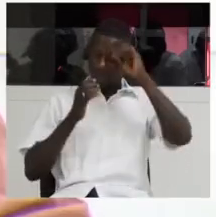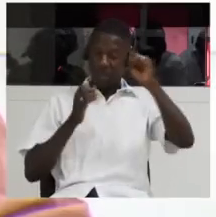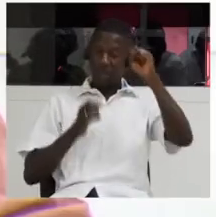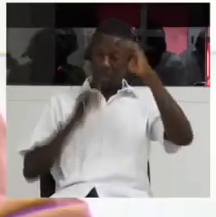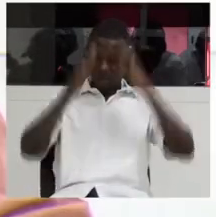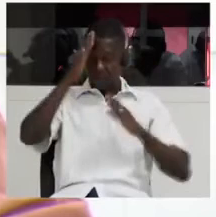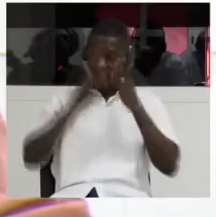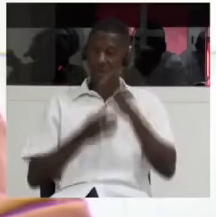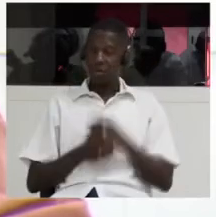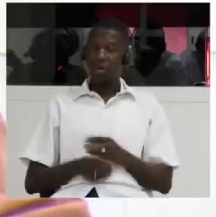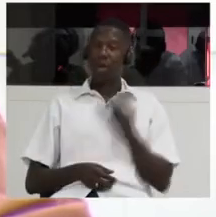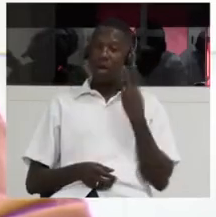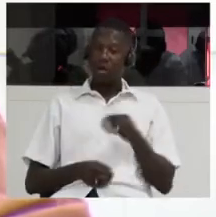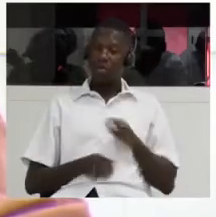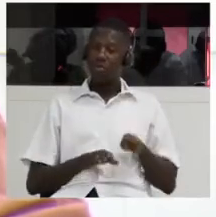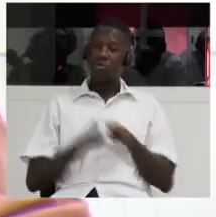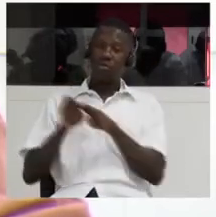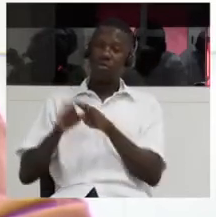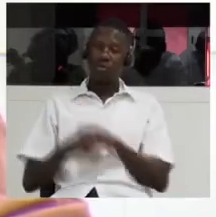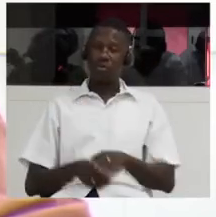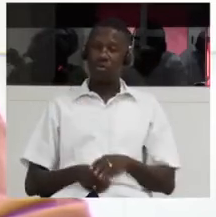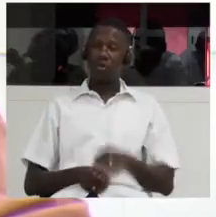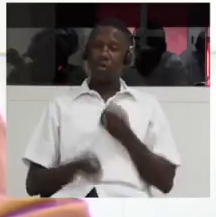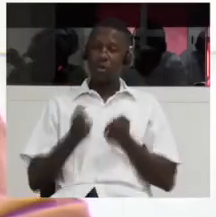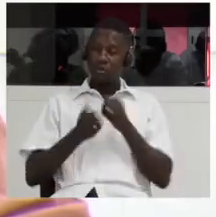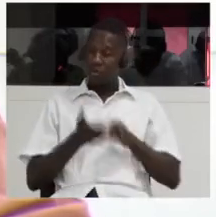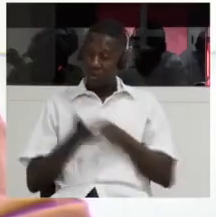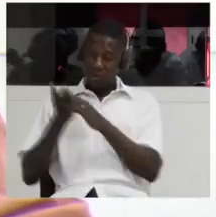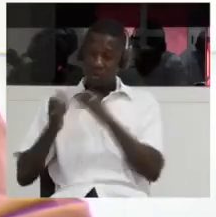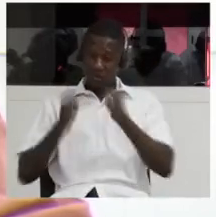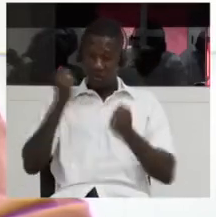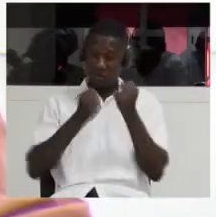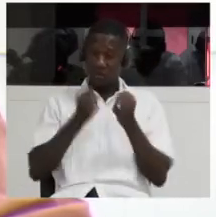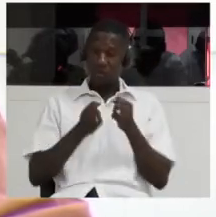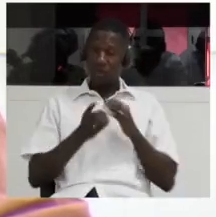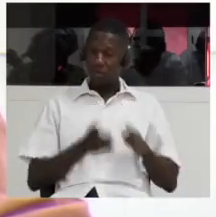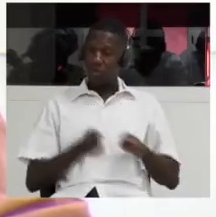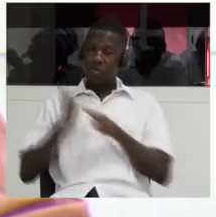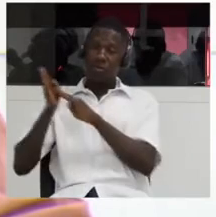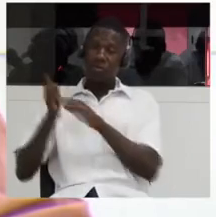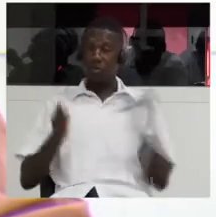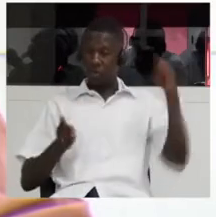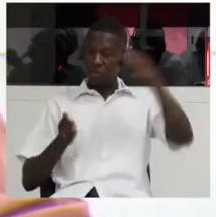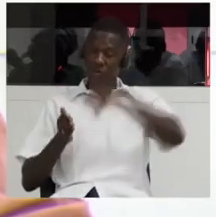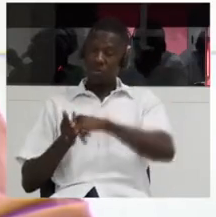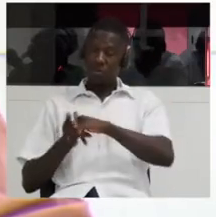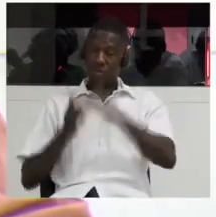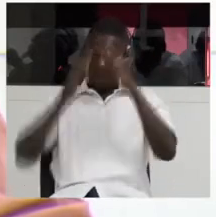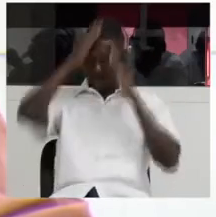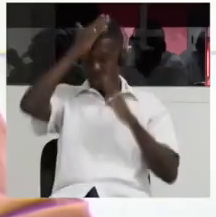vehicles. Yes. We moved towards Yundum Barracks via Banjolonde. How many vehicles? This will